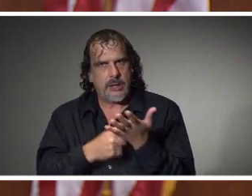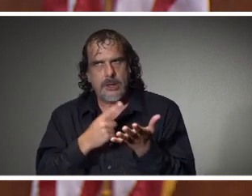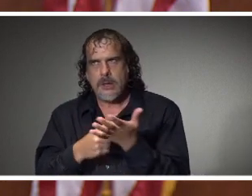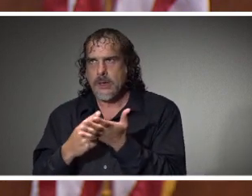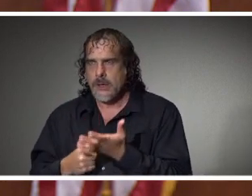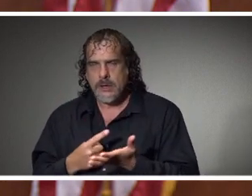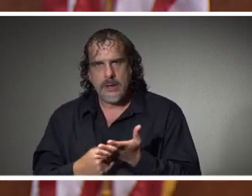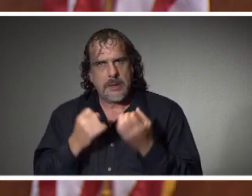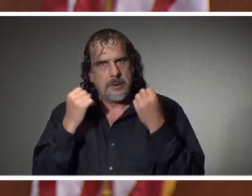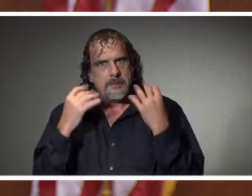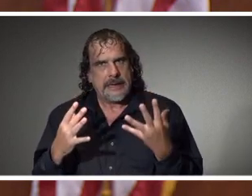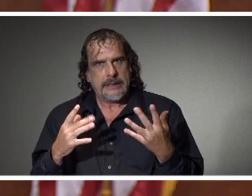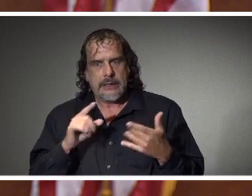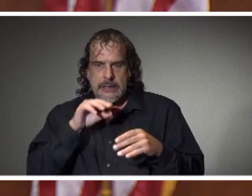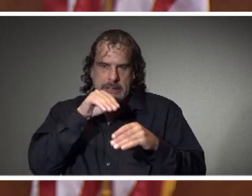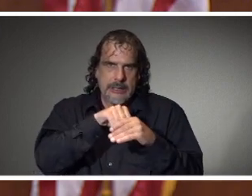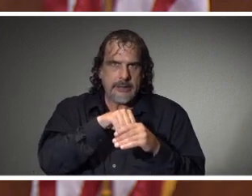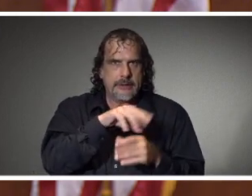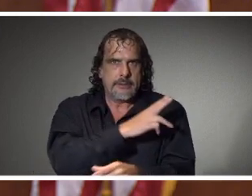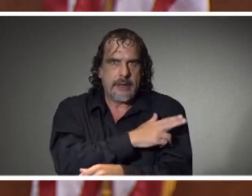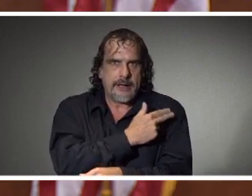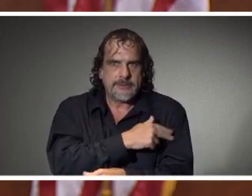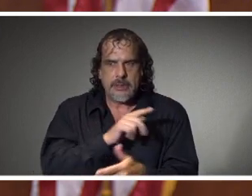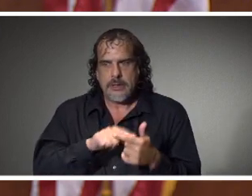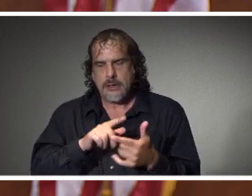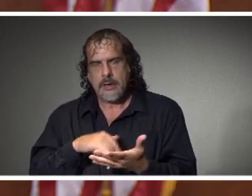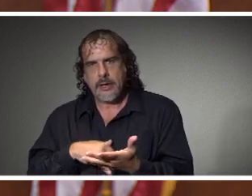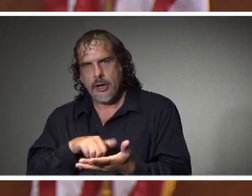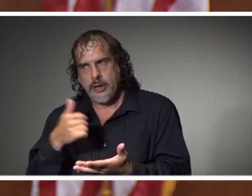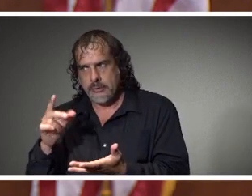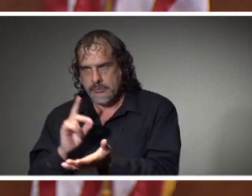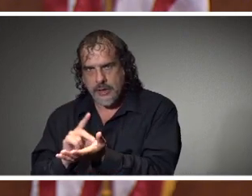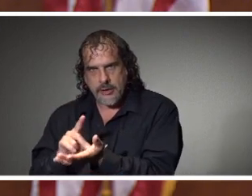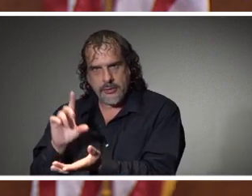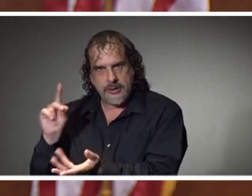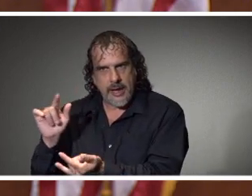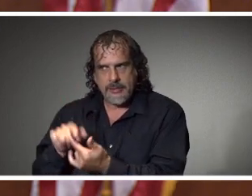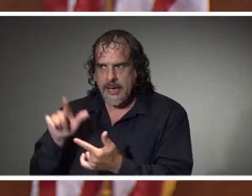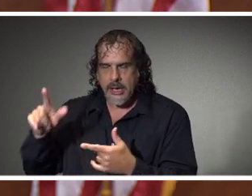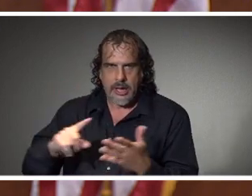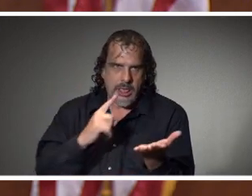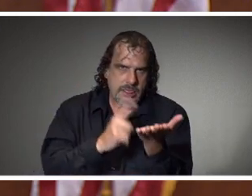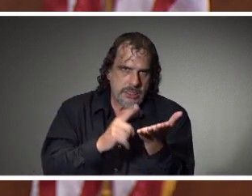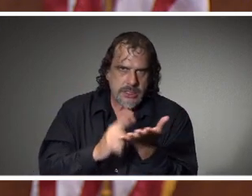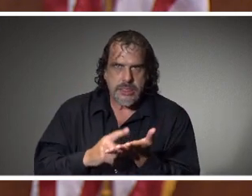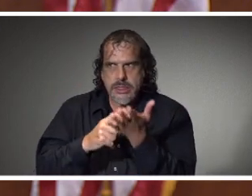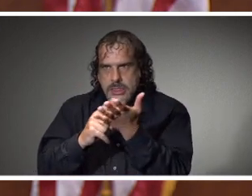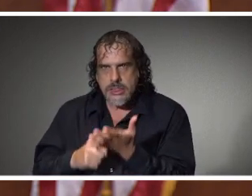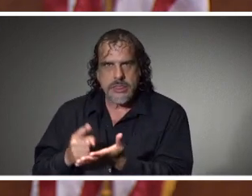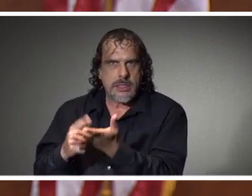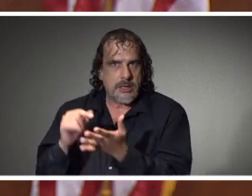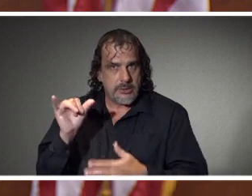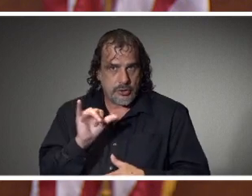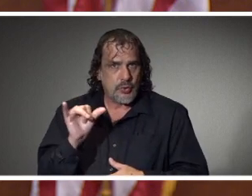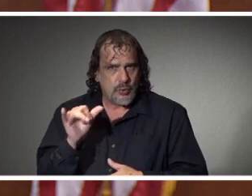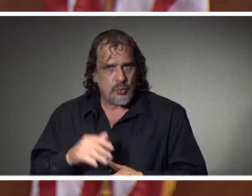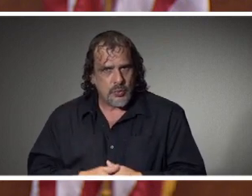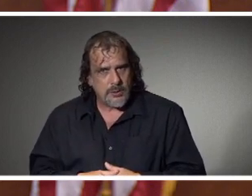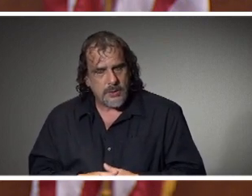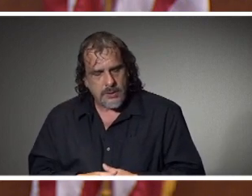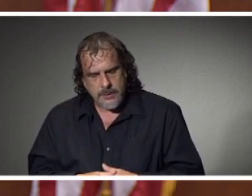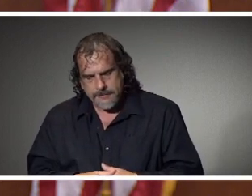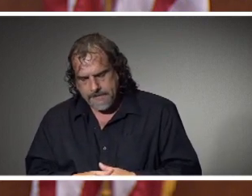with those in the healthcare space, with Dr. Dobbs and his team, and I think it's